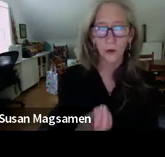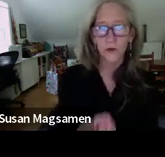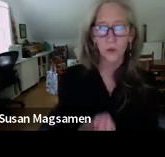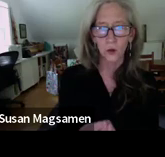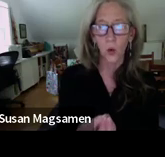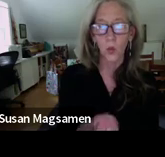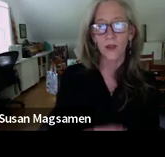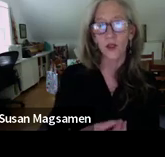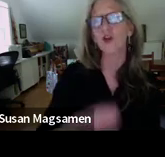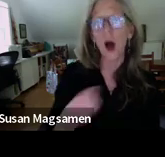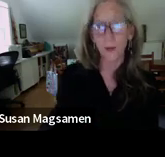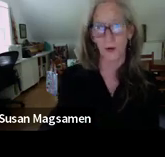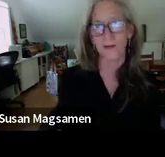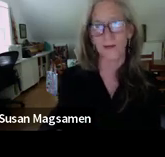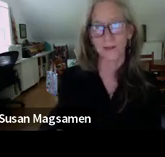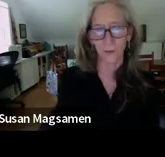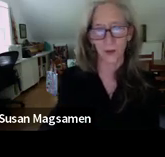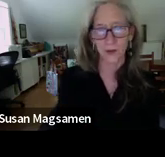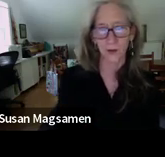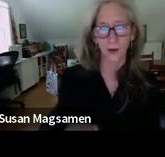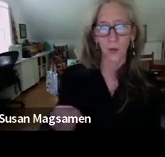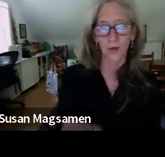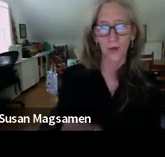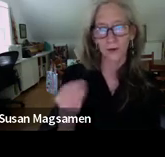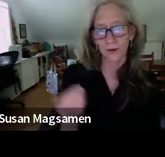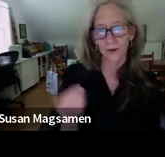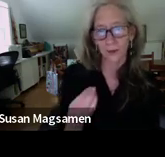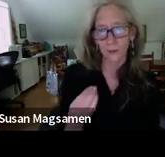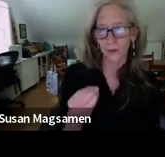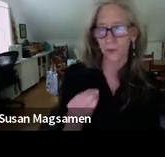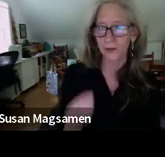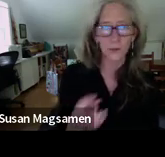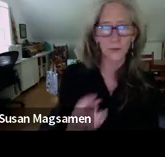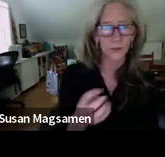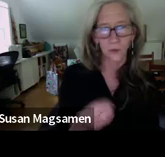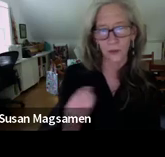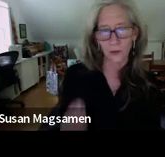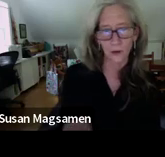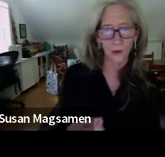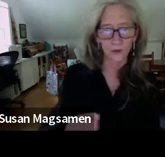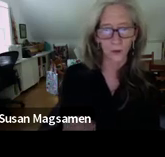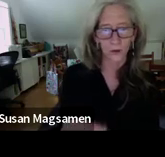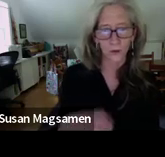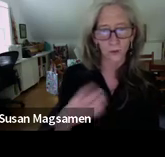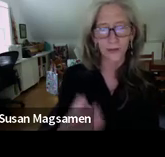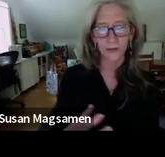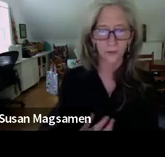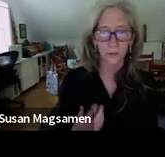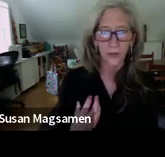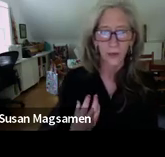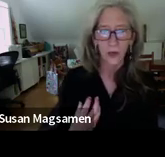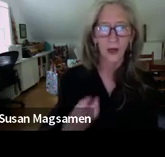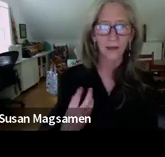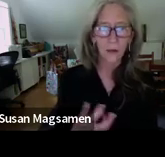your brain that goes to work when you're not processing information, when you're in that sort of place between the nodes, where you're really